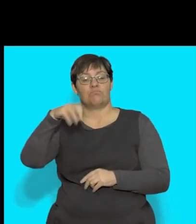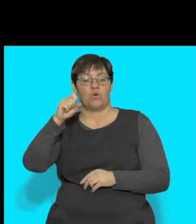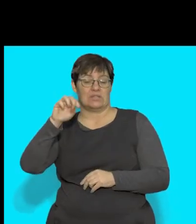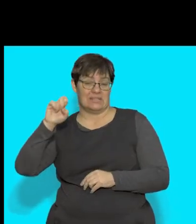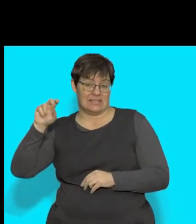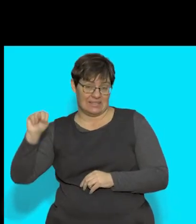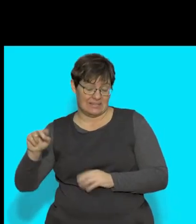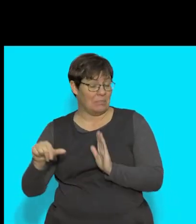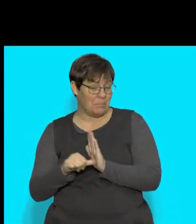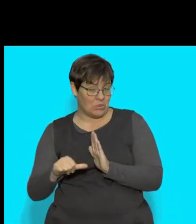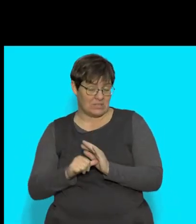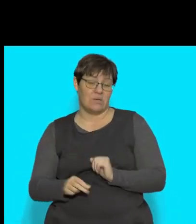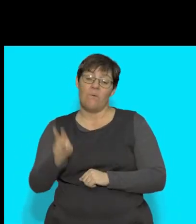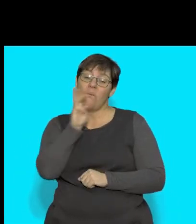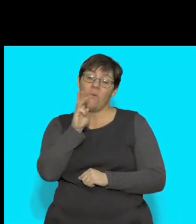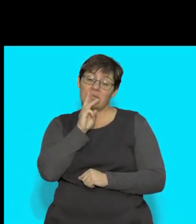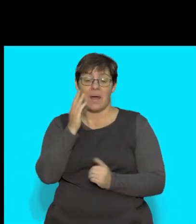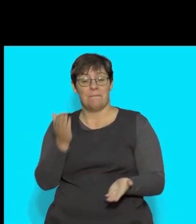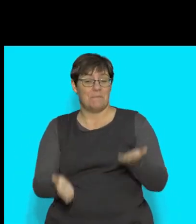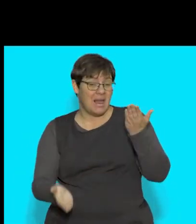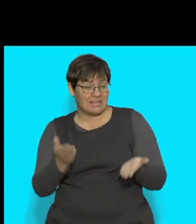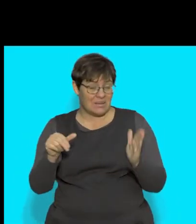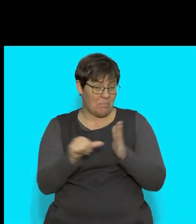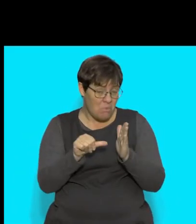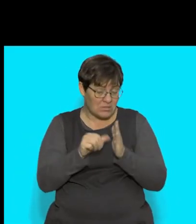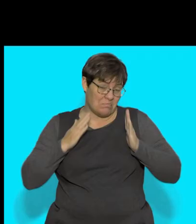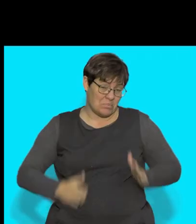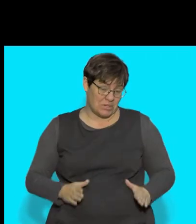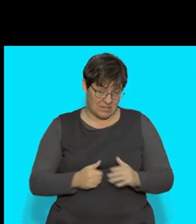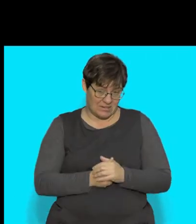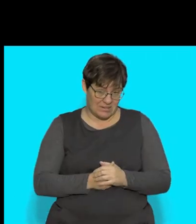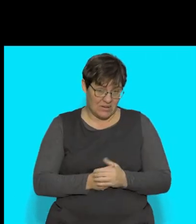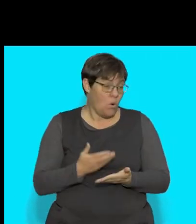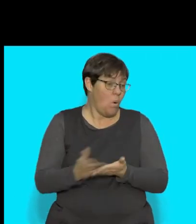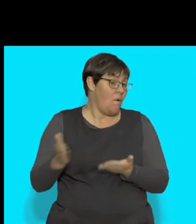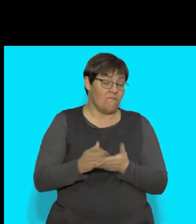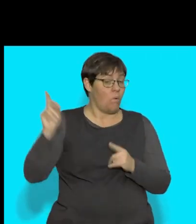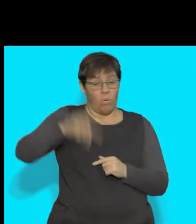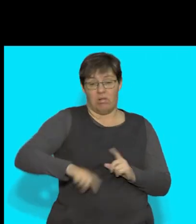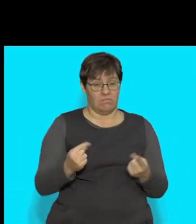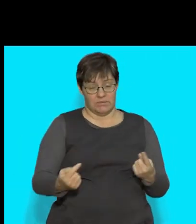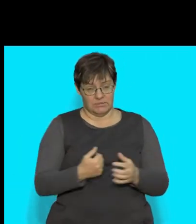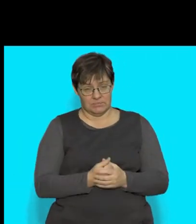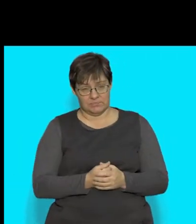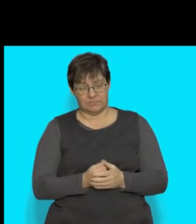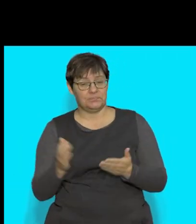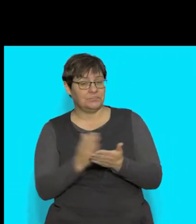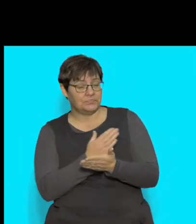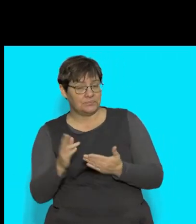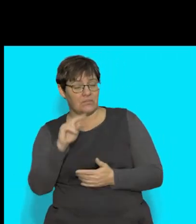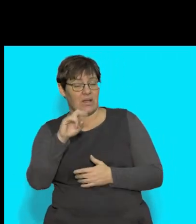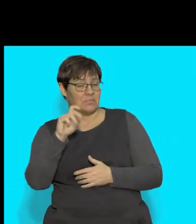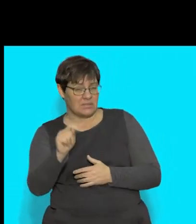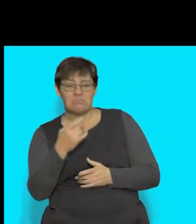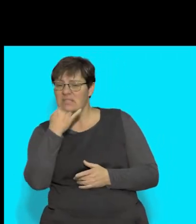have. Amino acids build proteins. Very important. Water balance, important in my